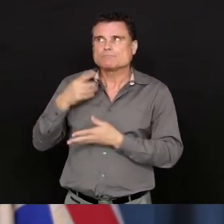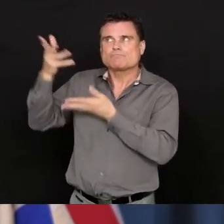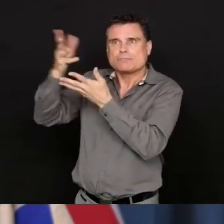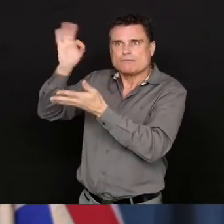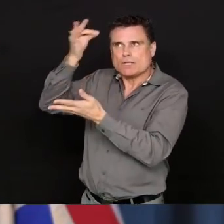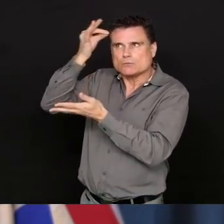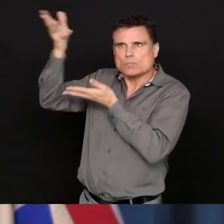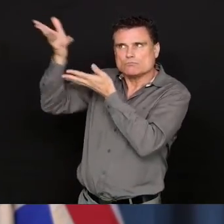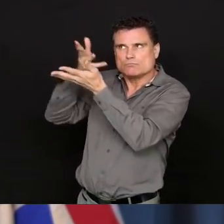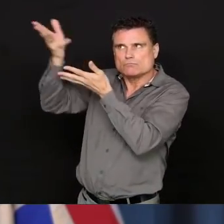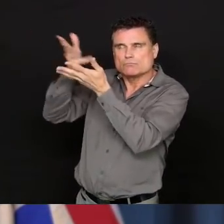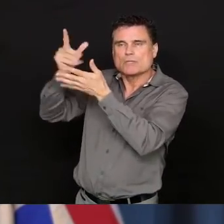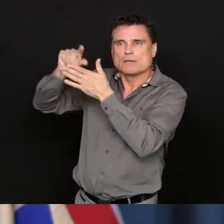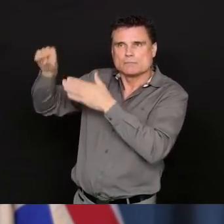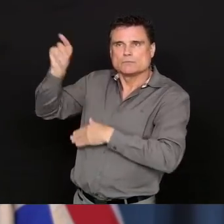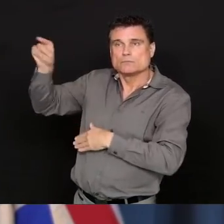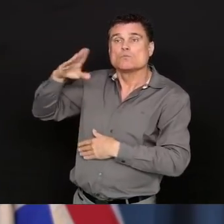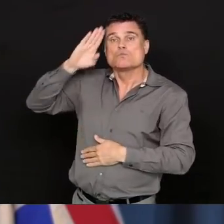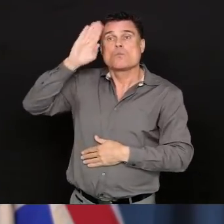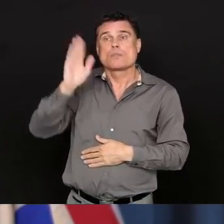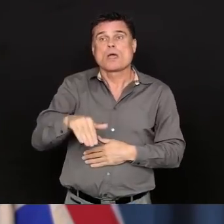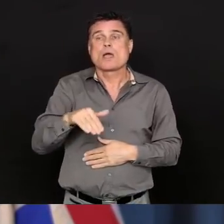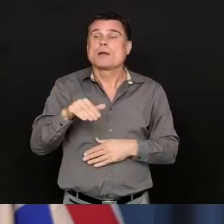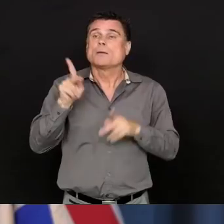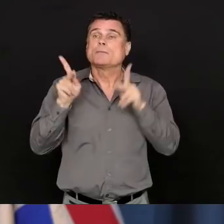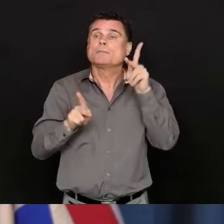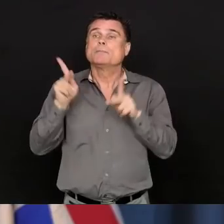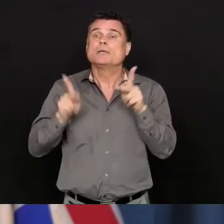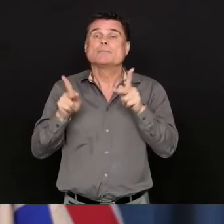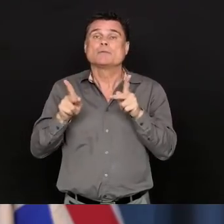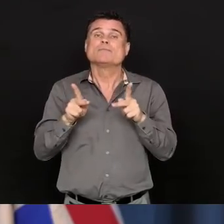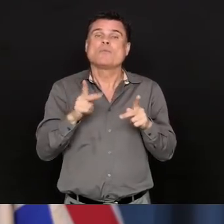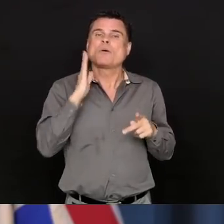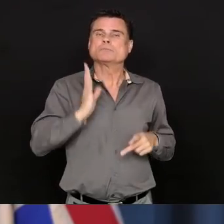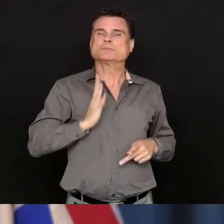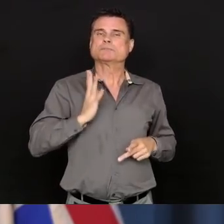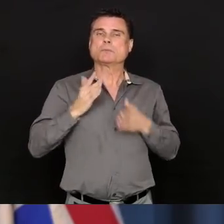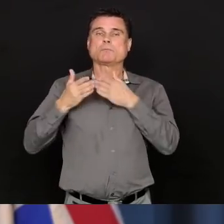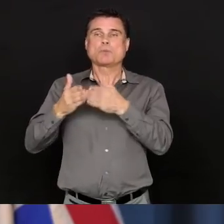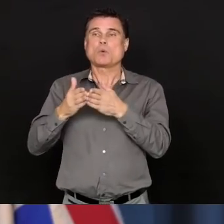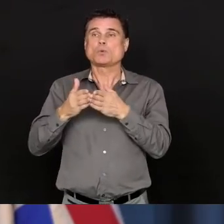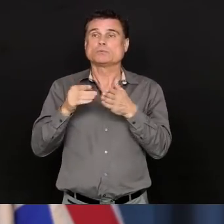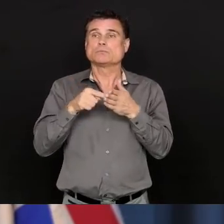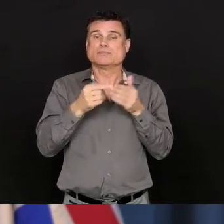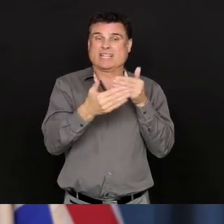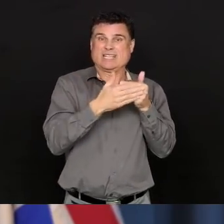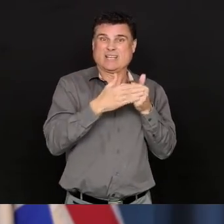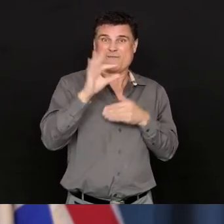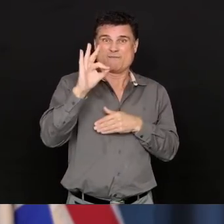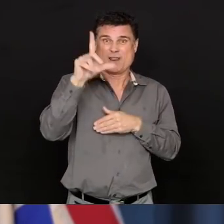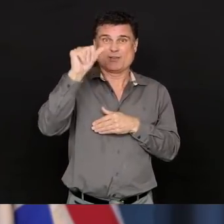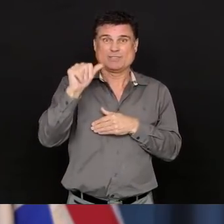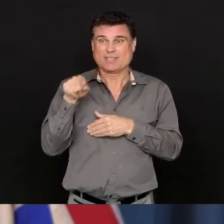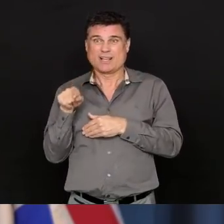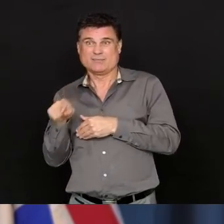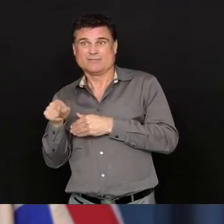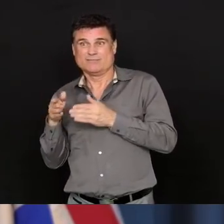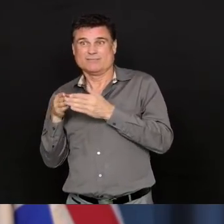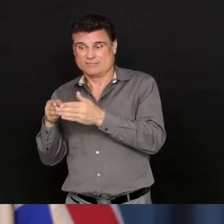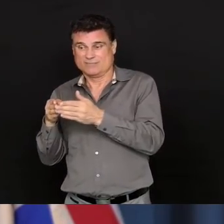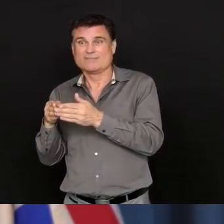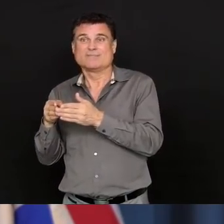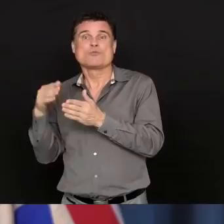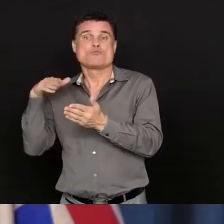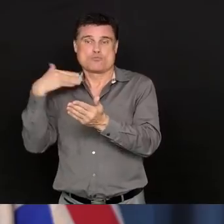a cruise ship off Florida just yesterday, and a number of those people returned here to British Columbia. We